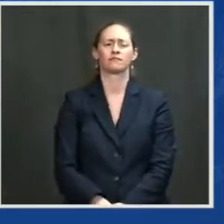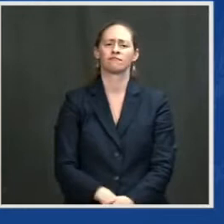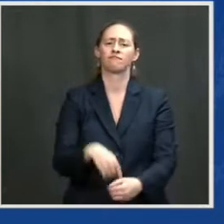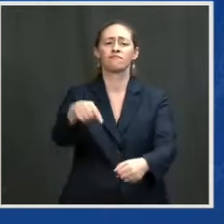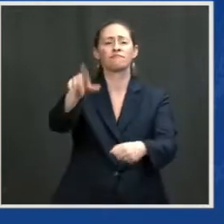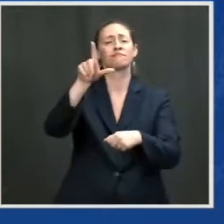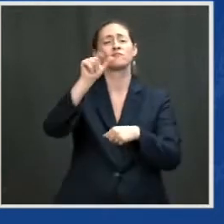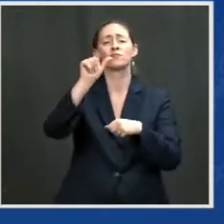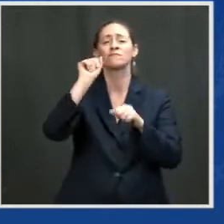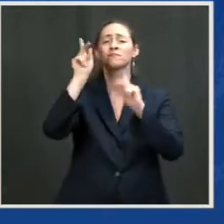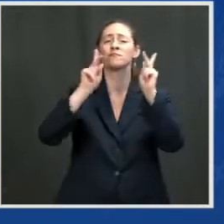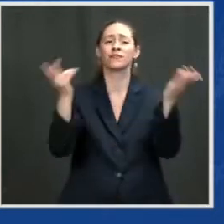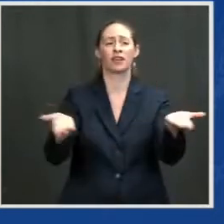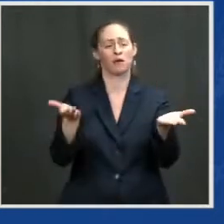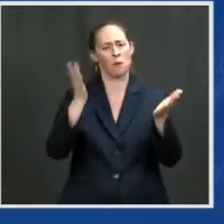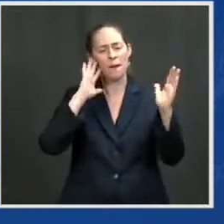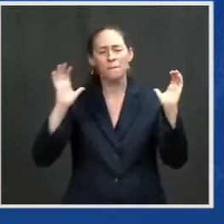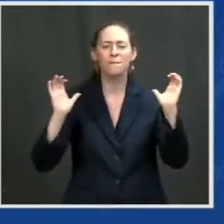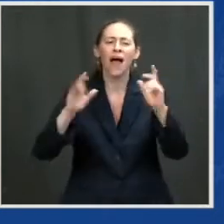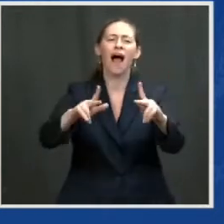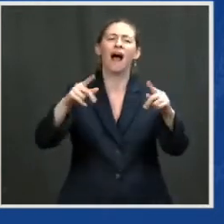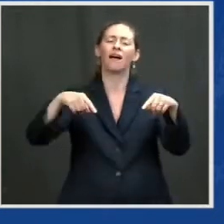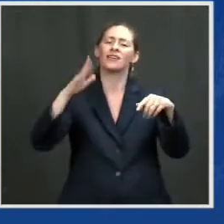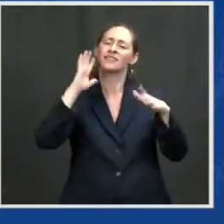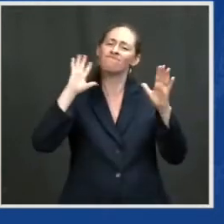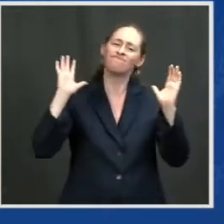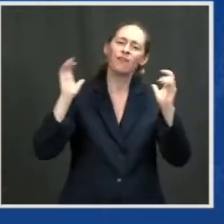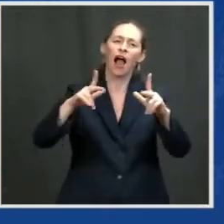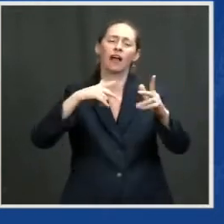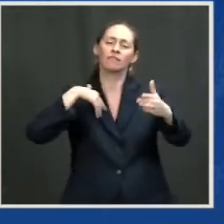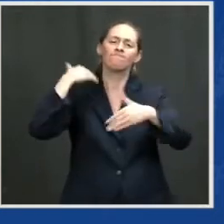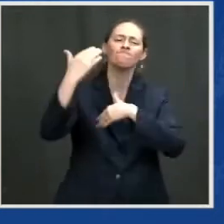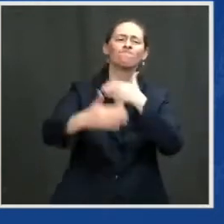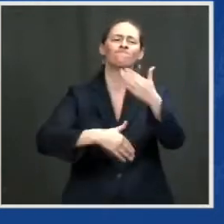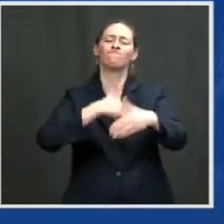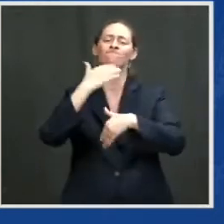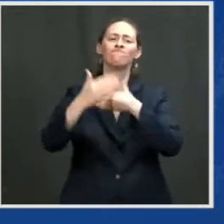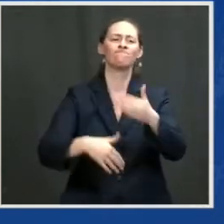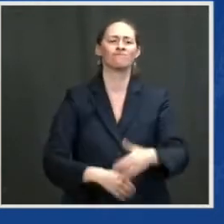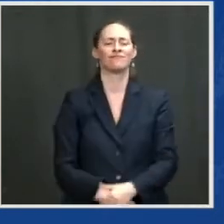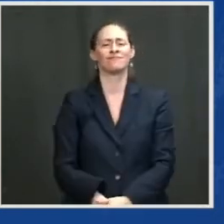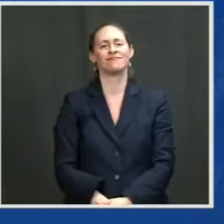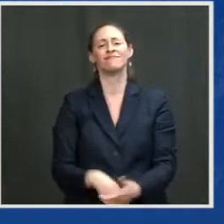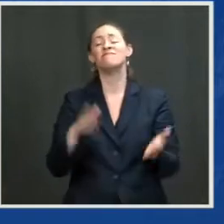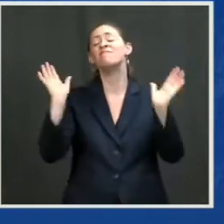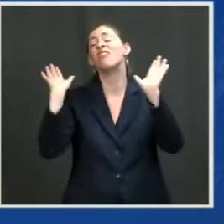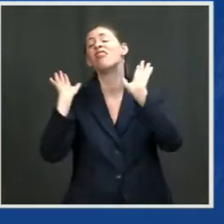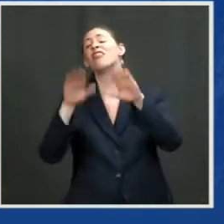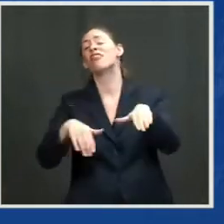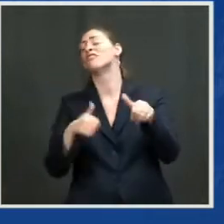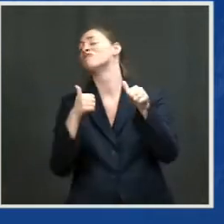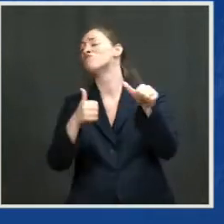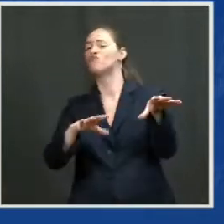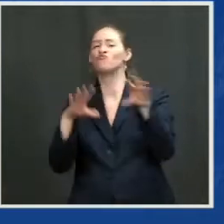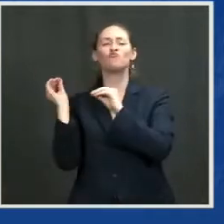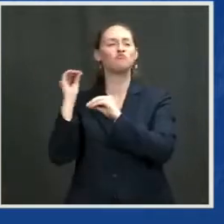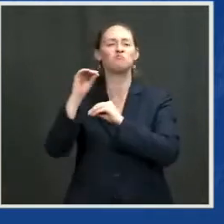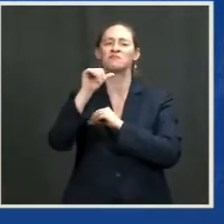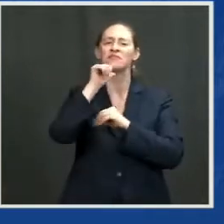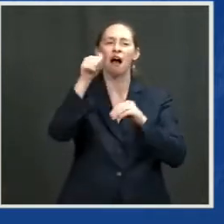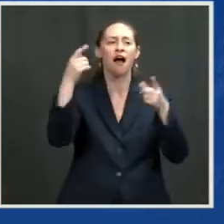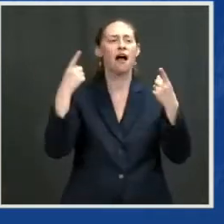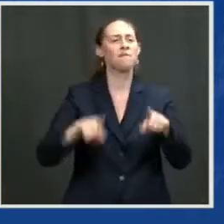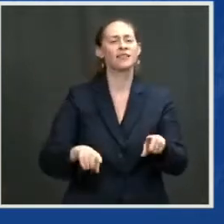picks itself up. There's no quit in America. There's no quit in Louisiana that I've observed. But that doesn't mean the federal